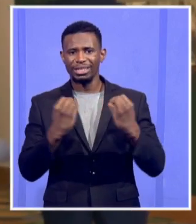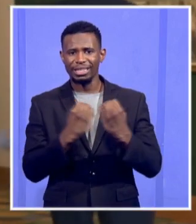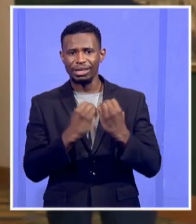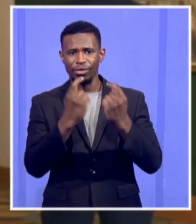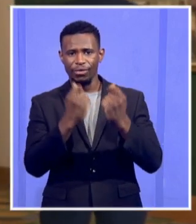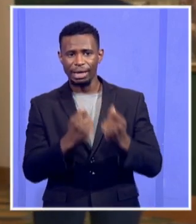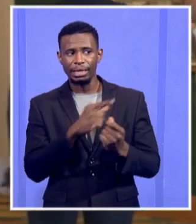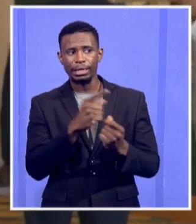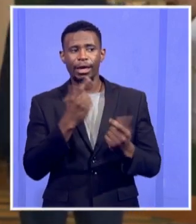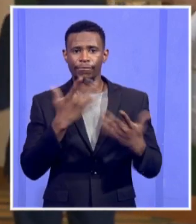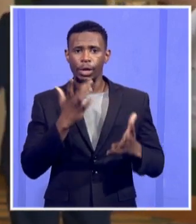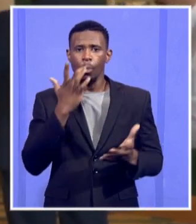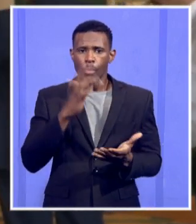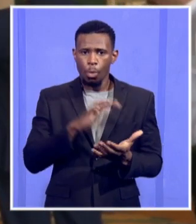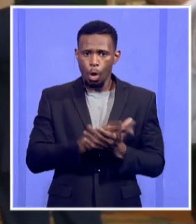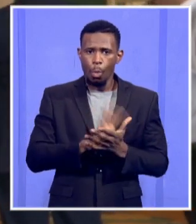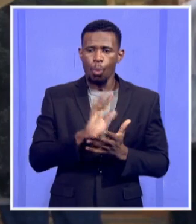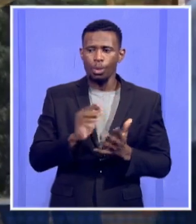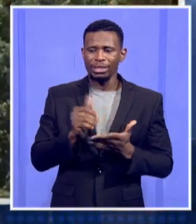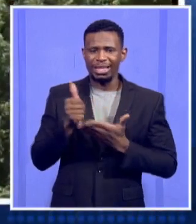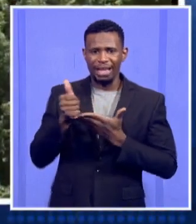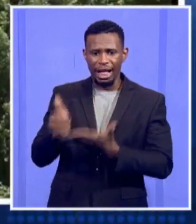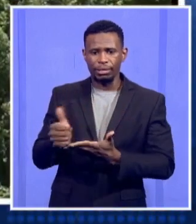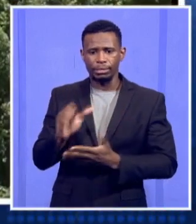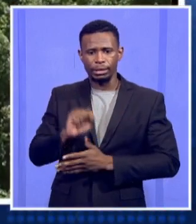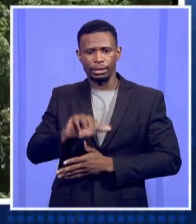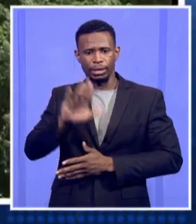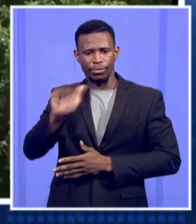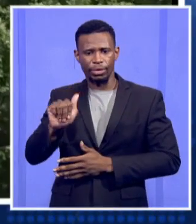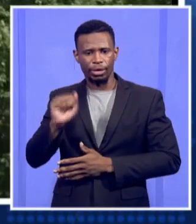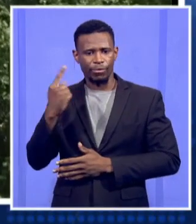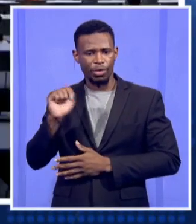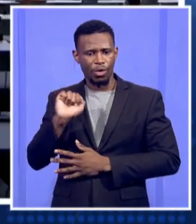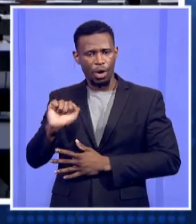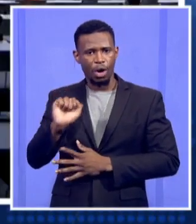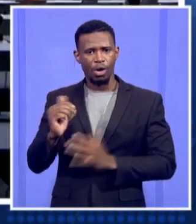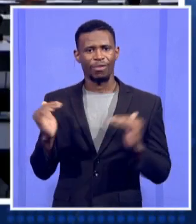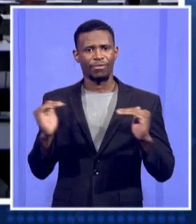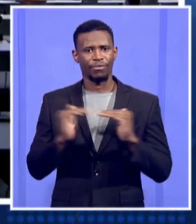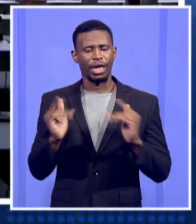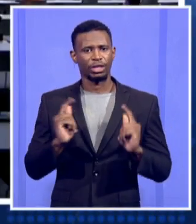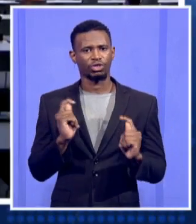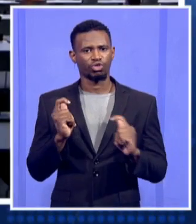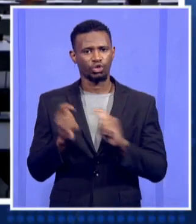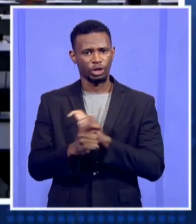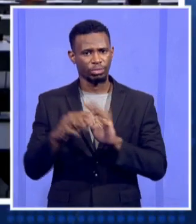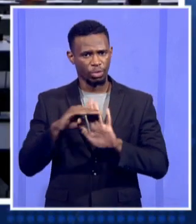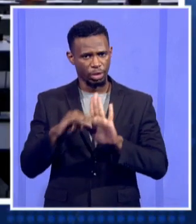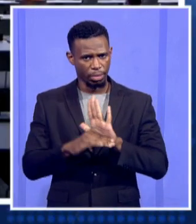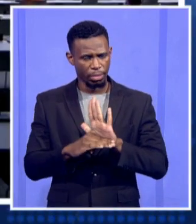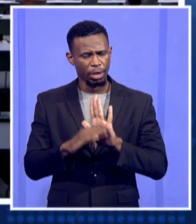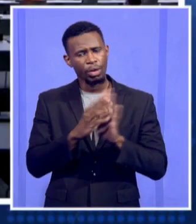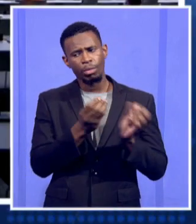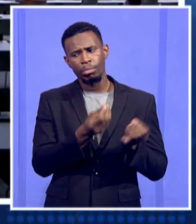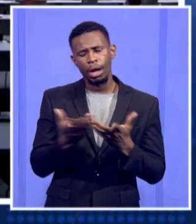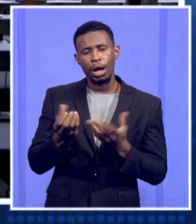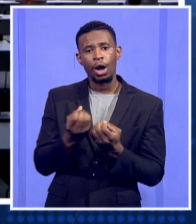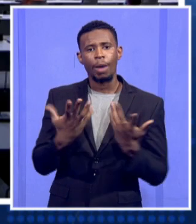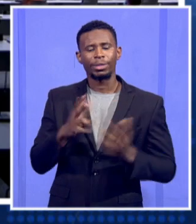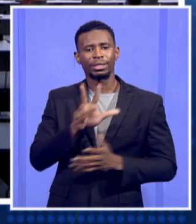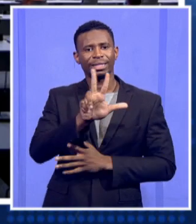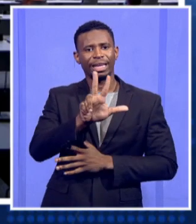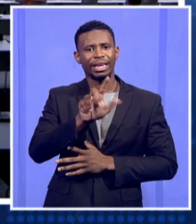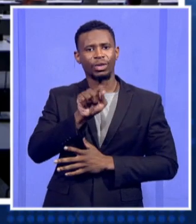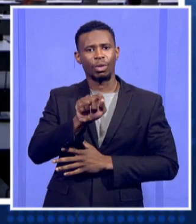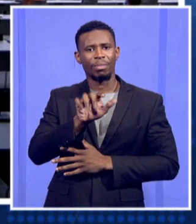South Africa in particular on its just energy transition program with 8.5 billion. But we don't